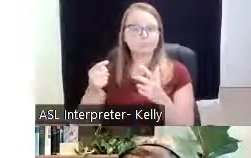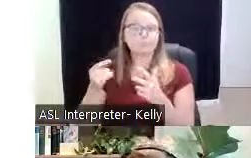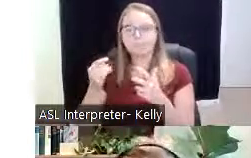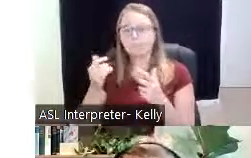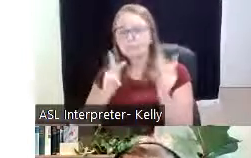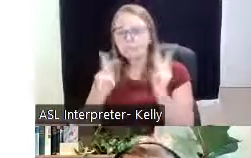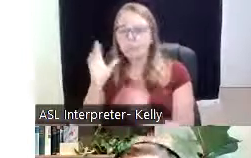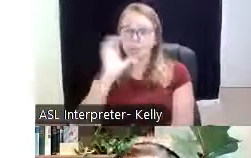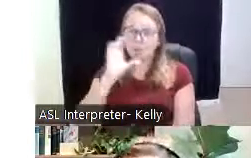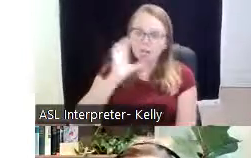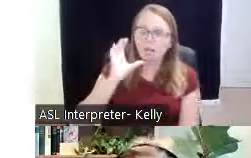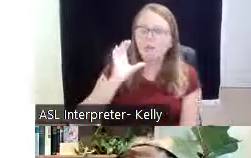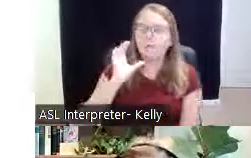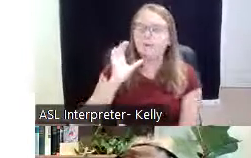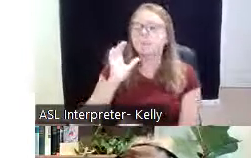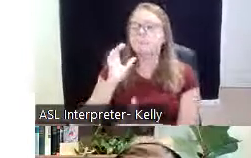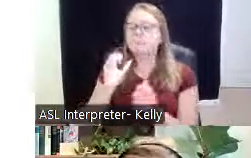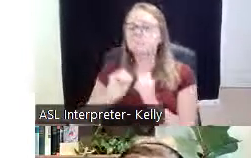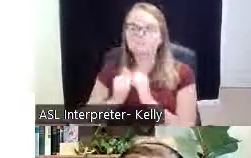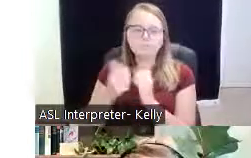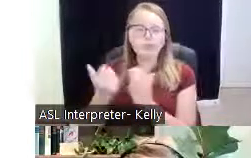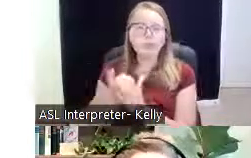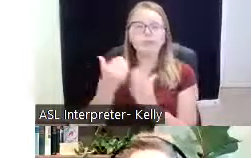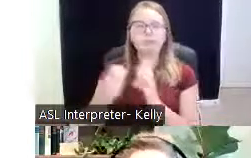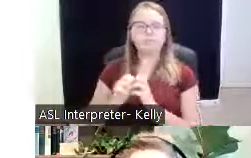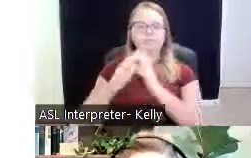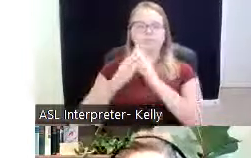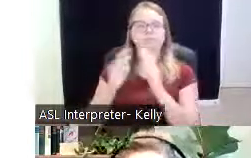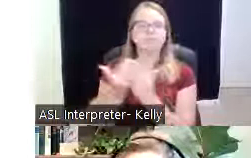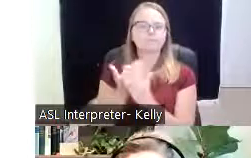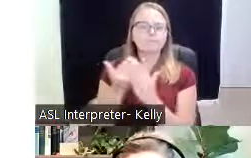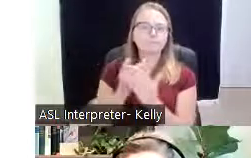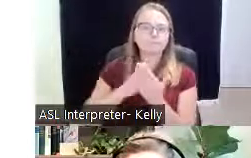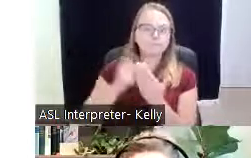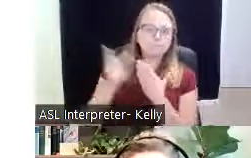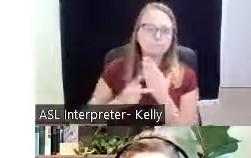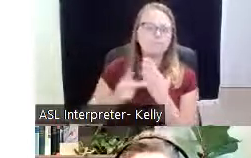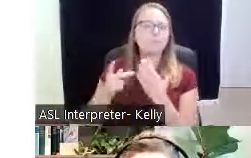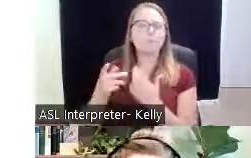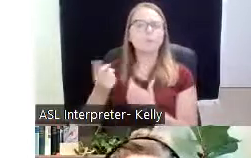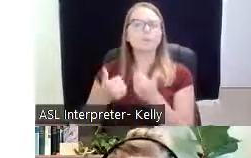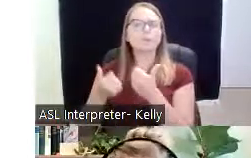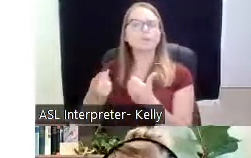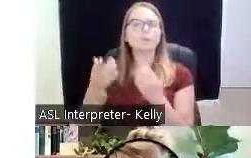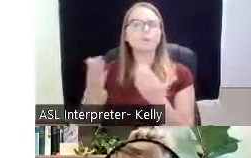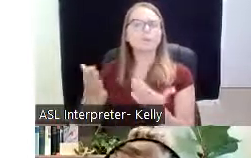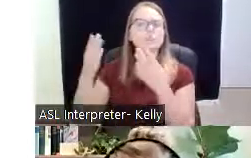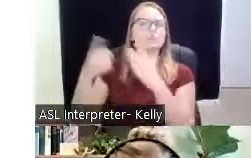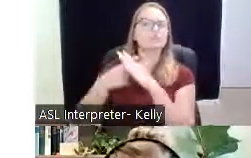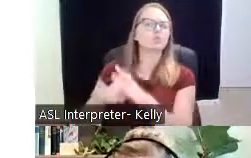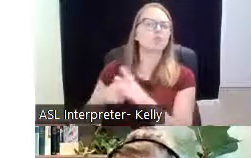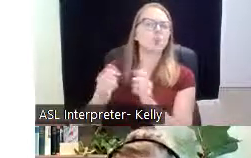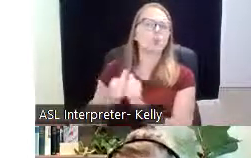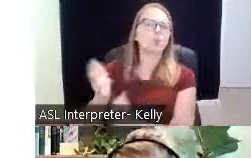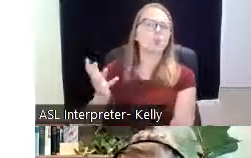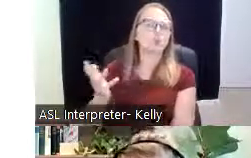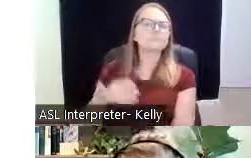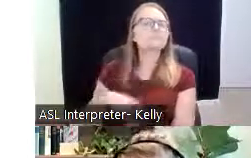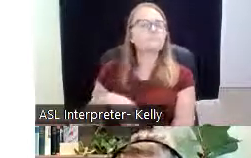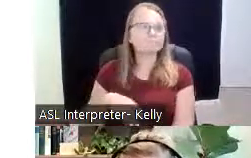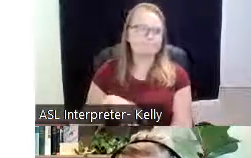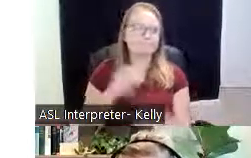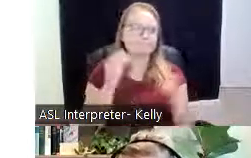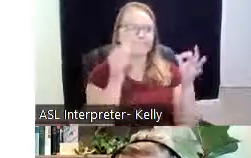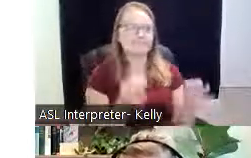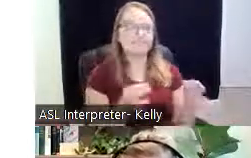or kind of how to get a new program off the ground, is there one that you would suggest people start with perhaps? Yes, definitely. I would